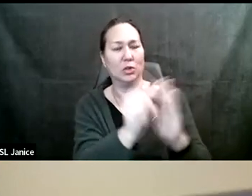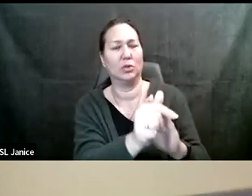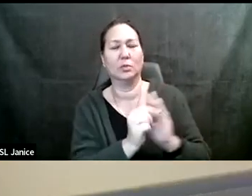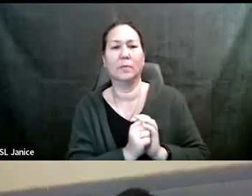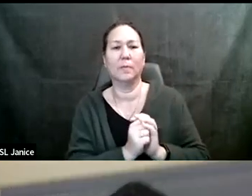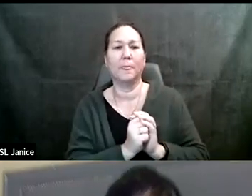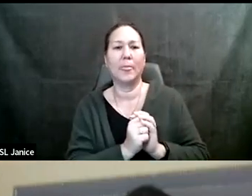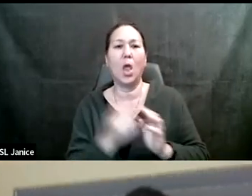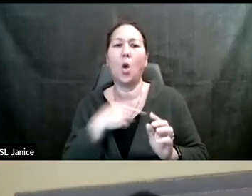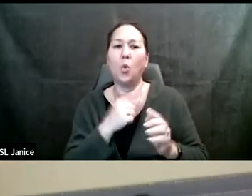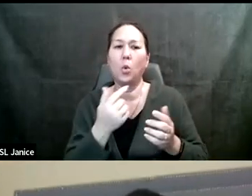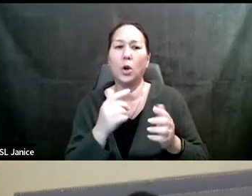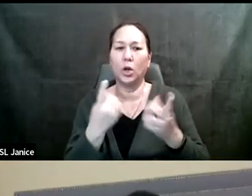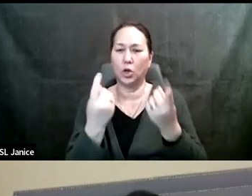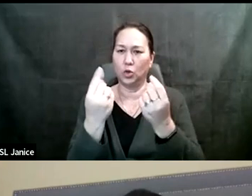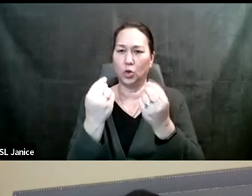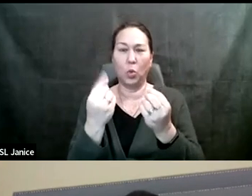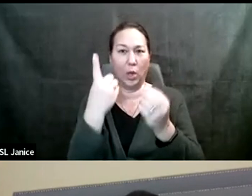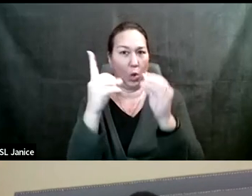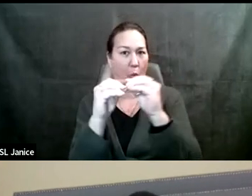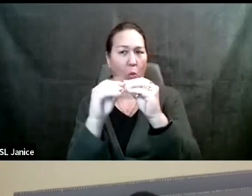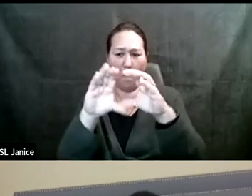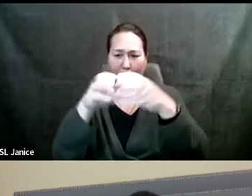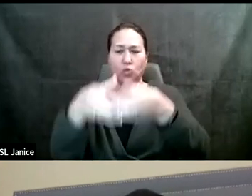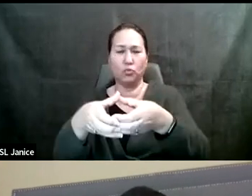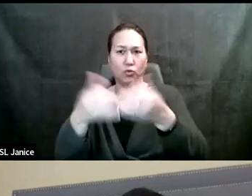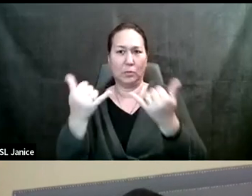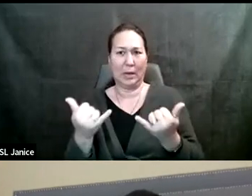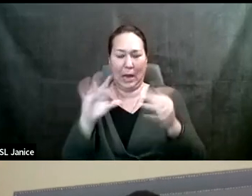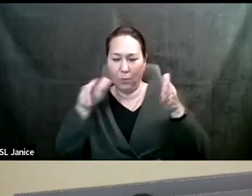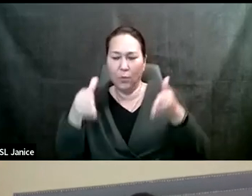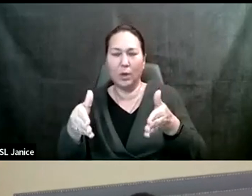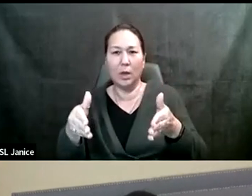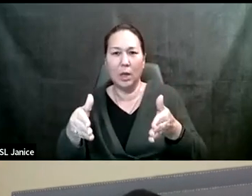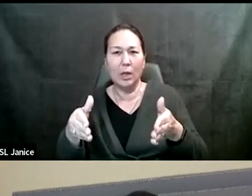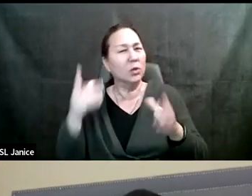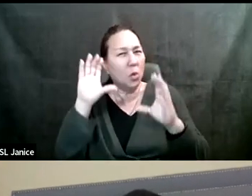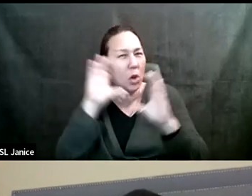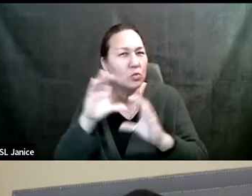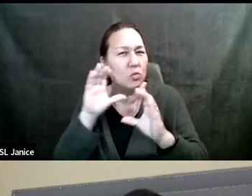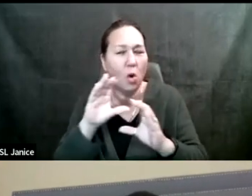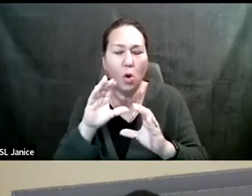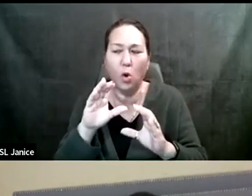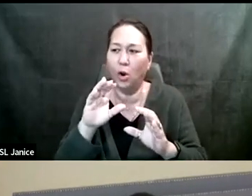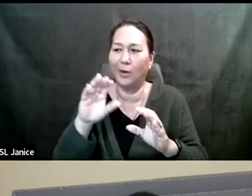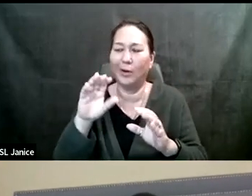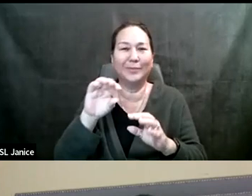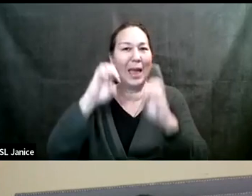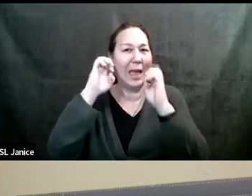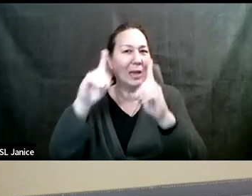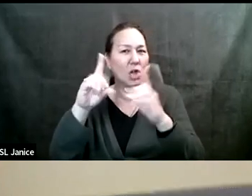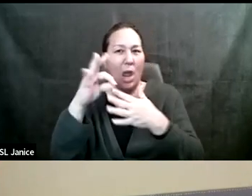and we're as part of this budget expanding educational options or what we call alternative education